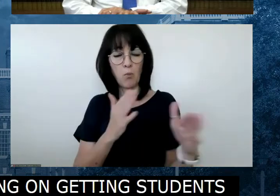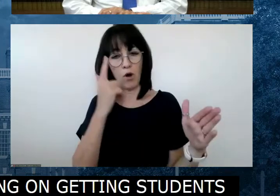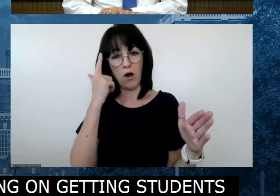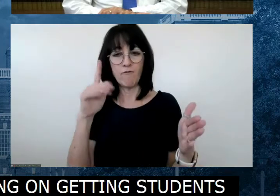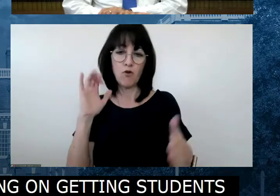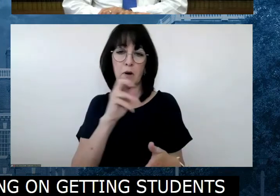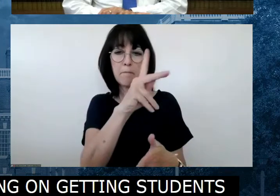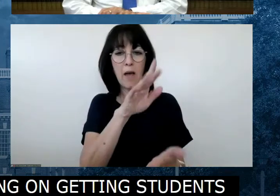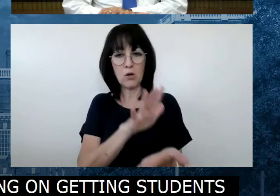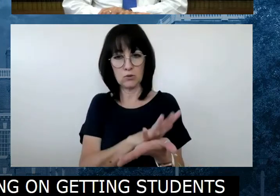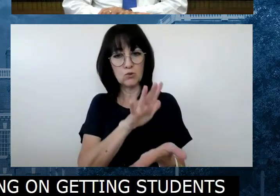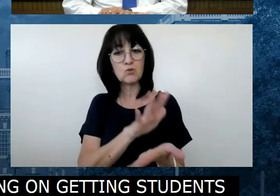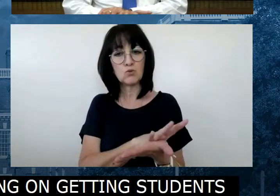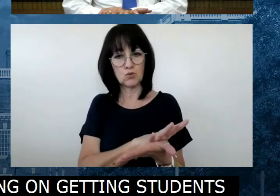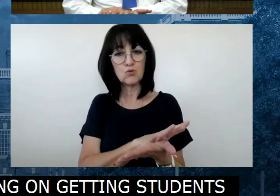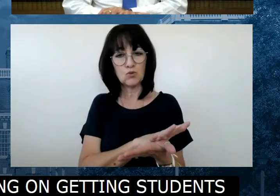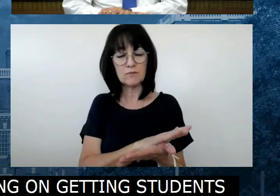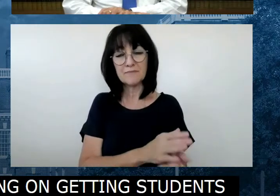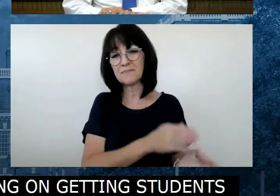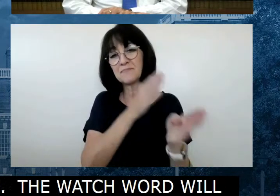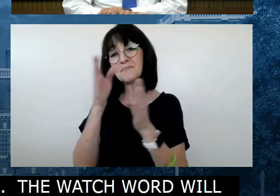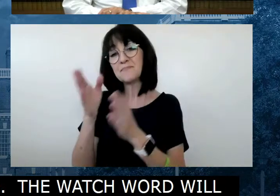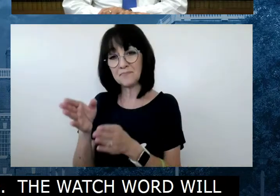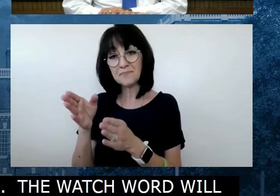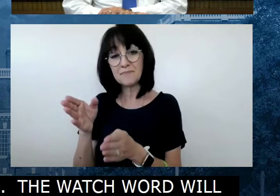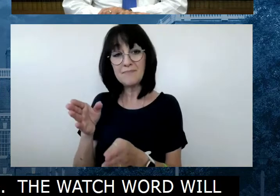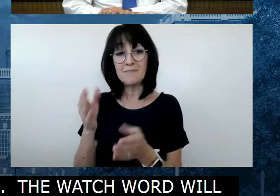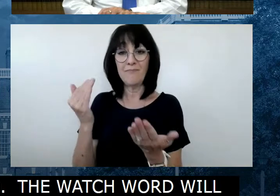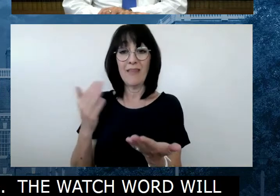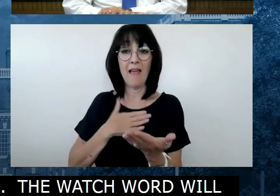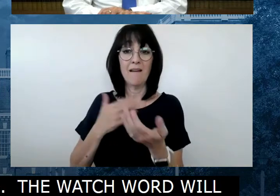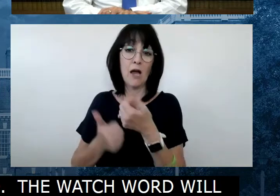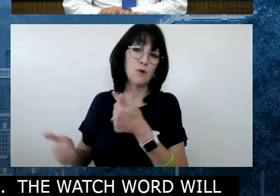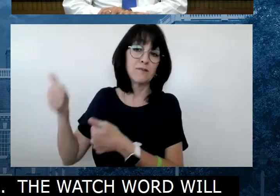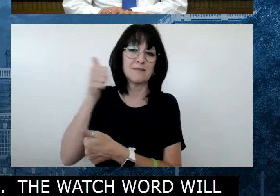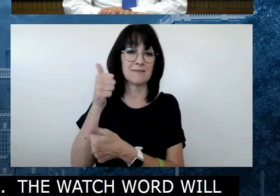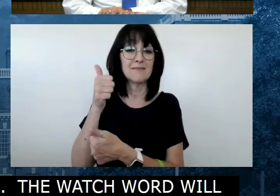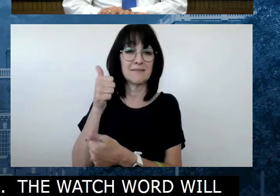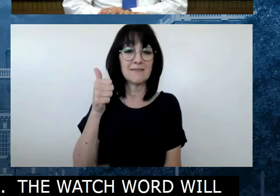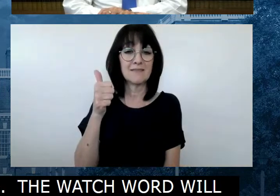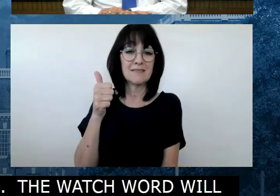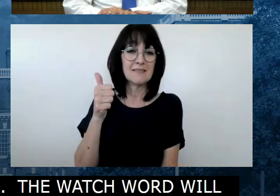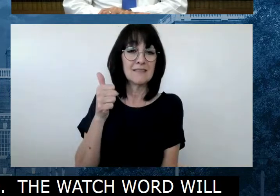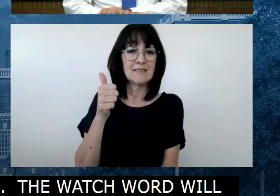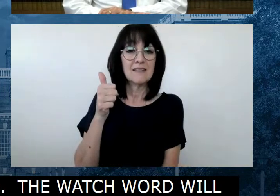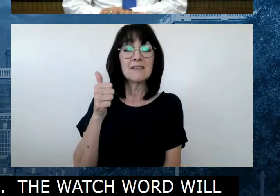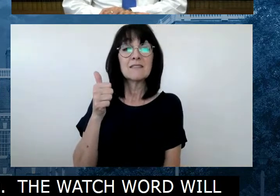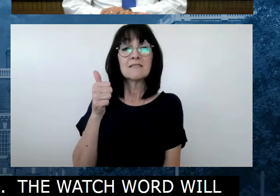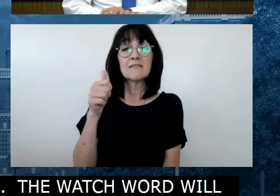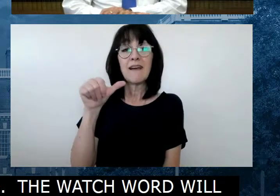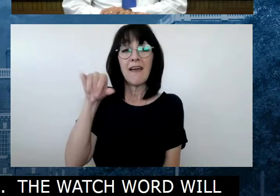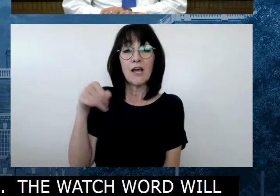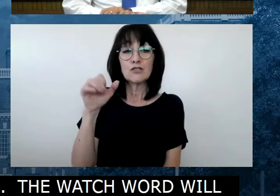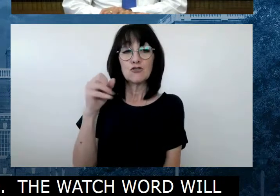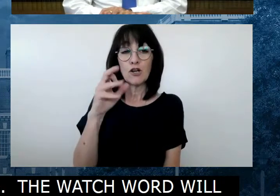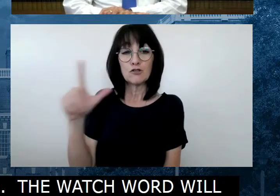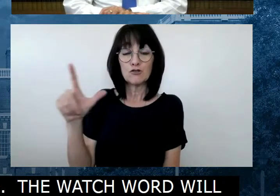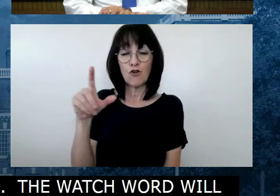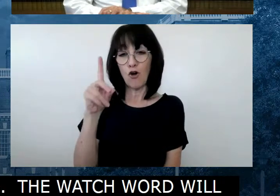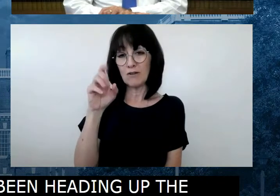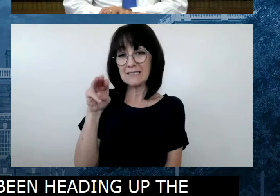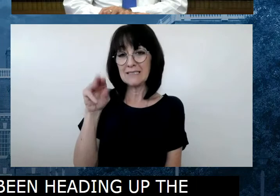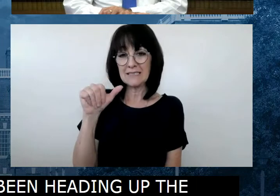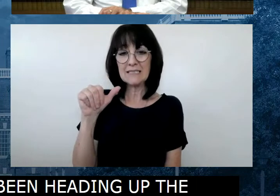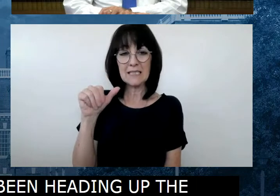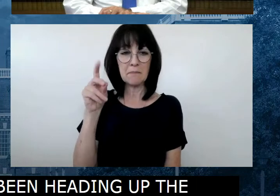Shaw has been heading up, the point person there, working with Dr. Rick Pescator, Dr. Rick Hong, really doing a great job with